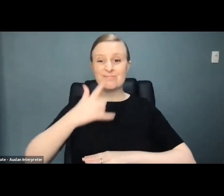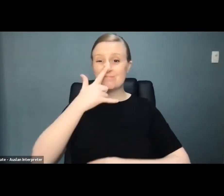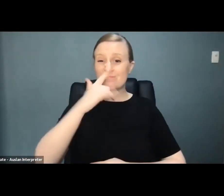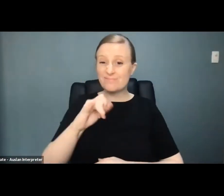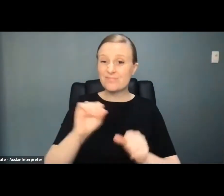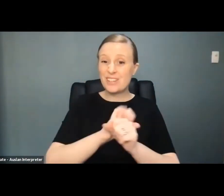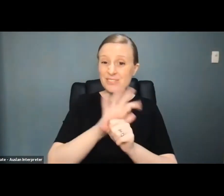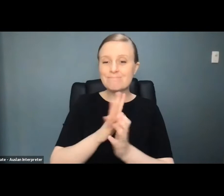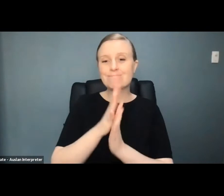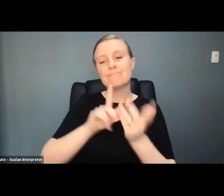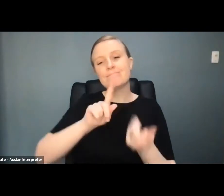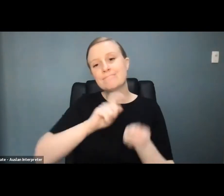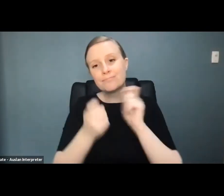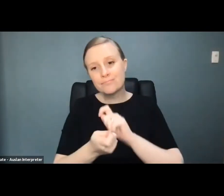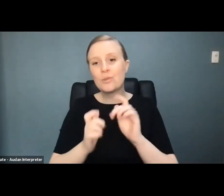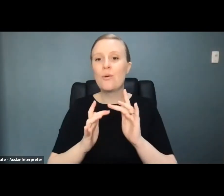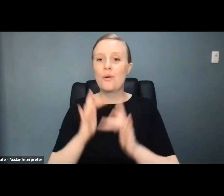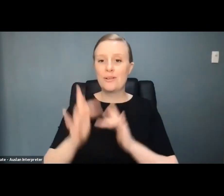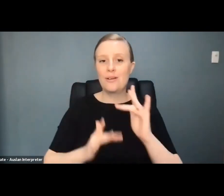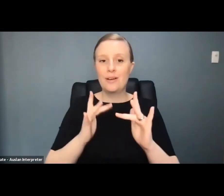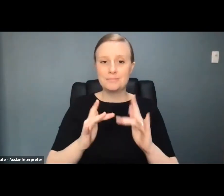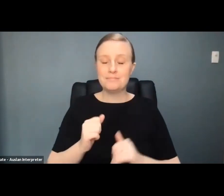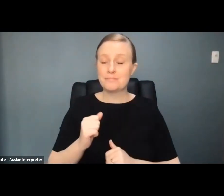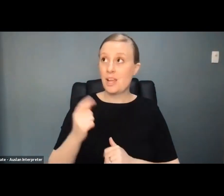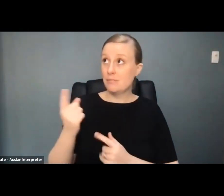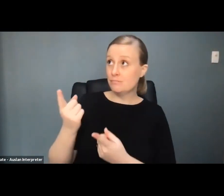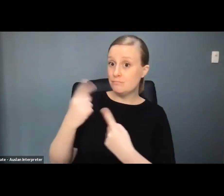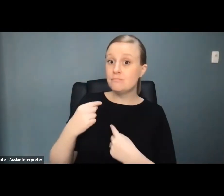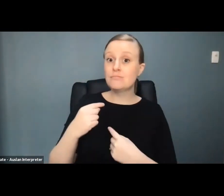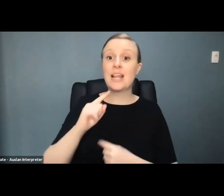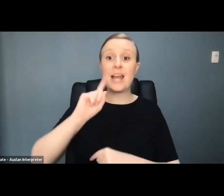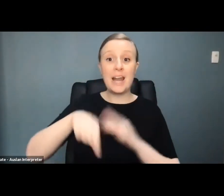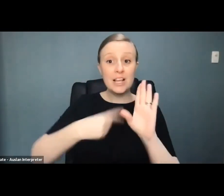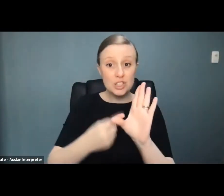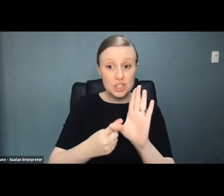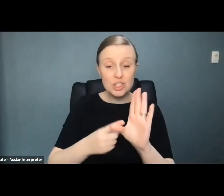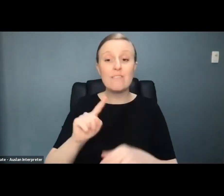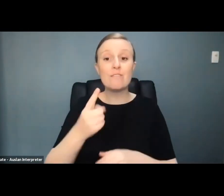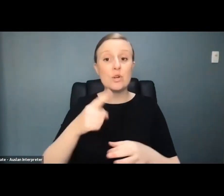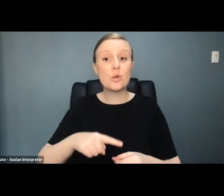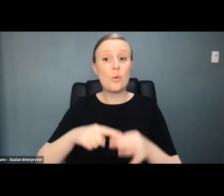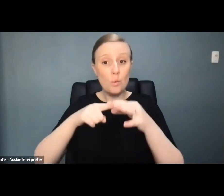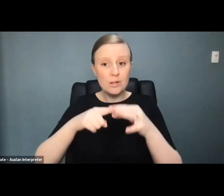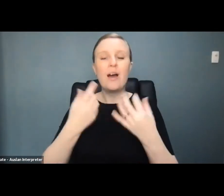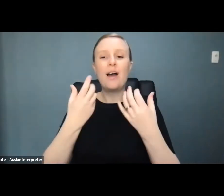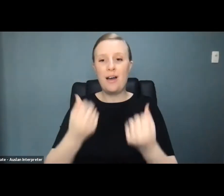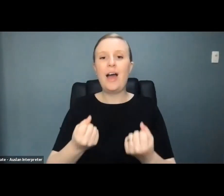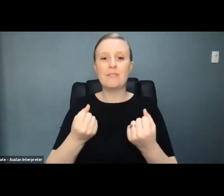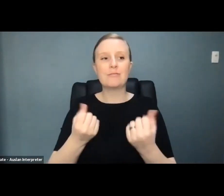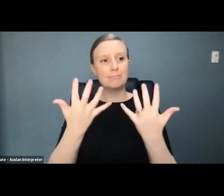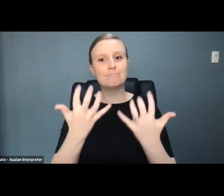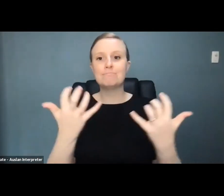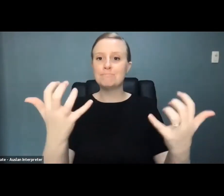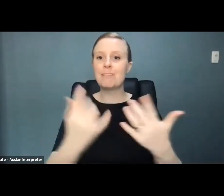that an in-person event will be scheduled for the first quarter of next year and hope that some of us can meet in person then. It'll be great to get